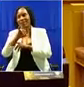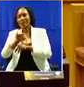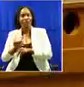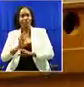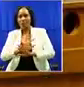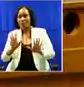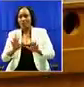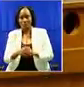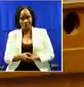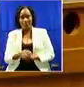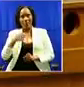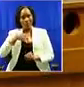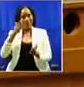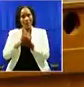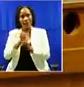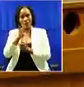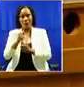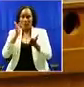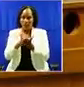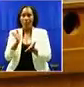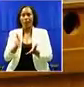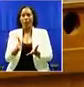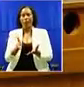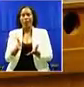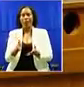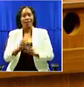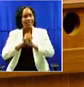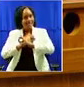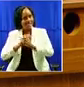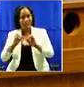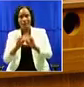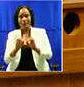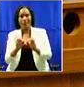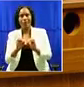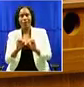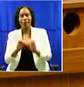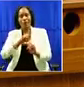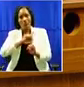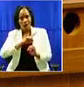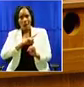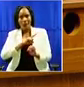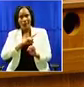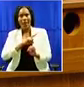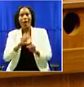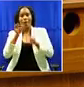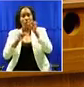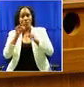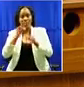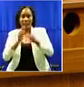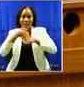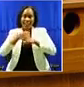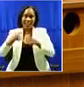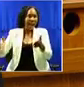I will make sure that there is none, because it is only when there is no political